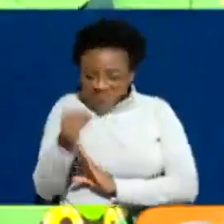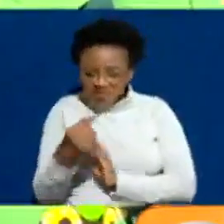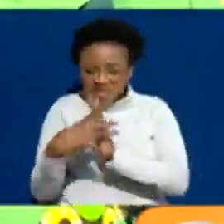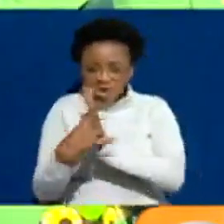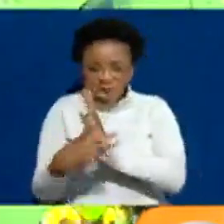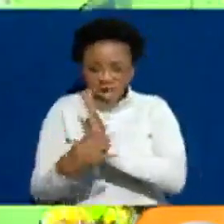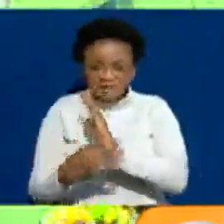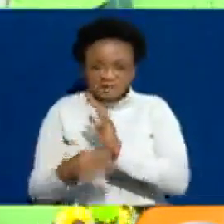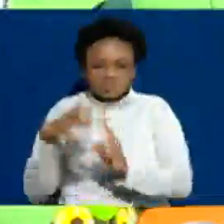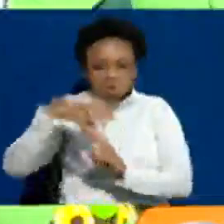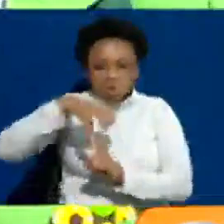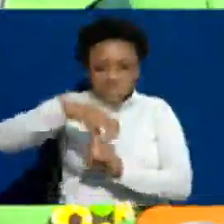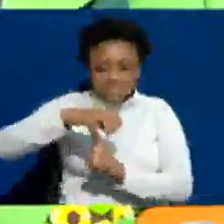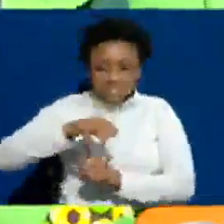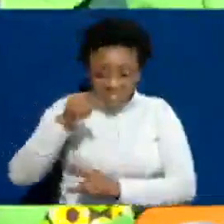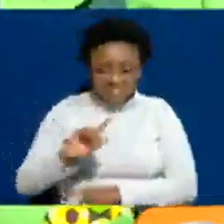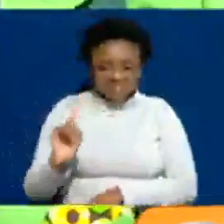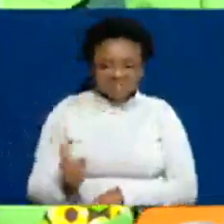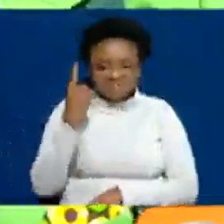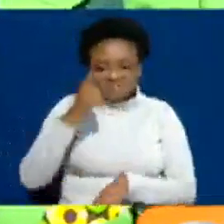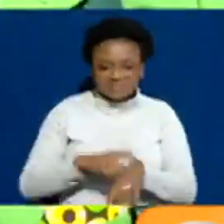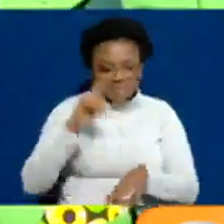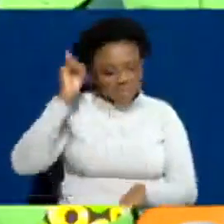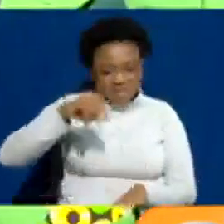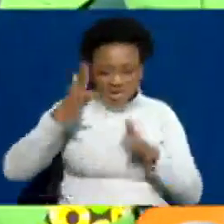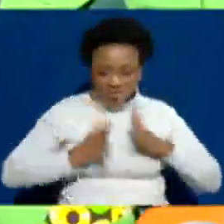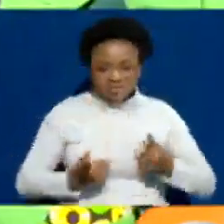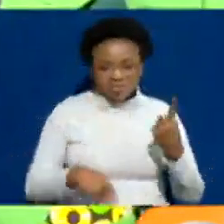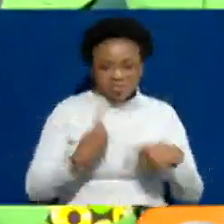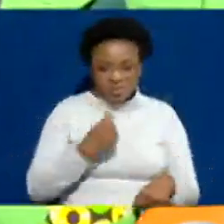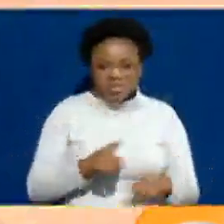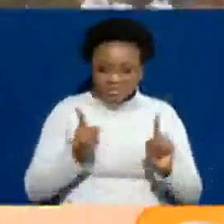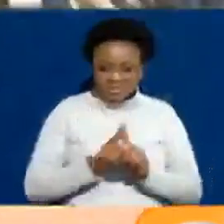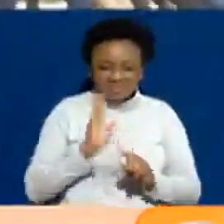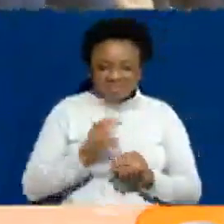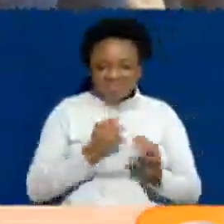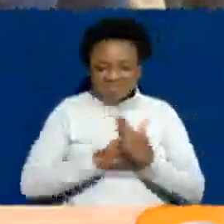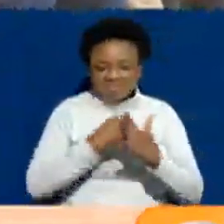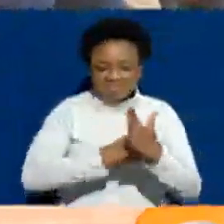$25,000 tournament. This is the first time, and we are going to go places.